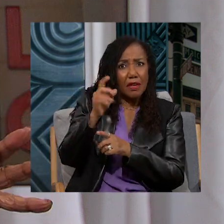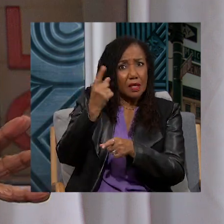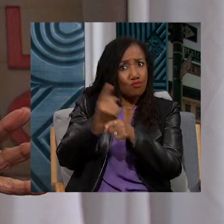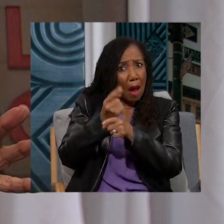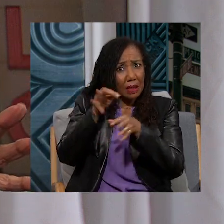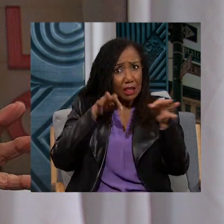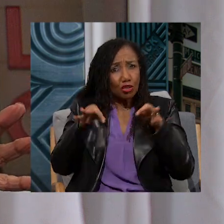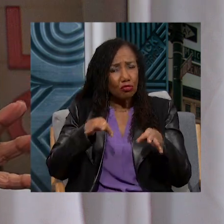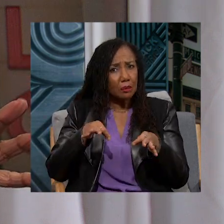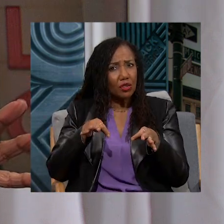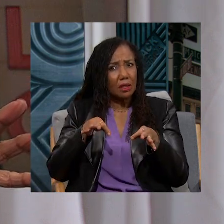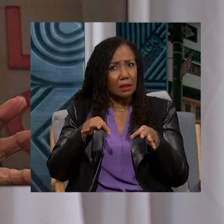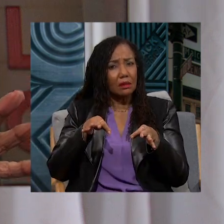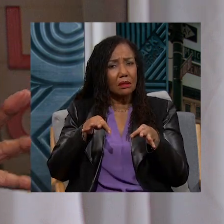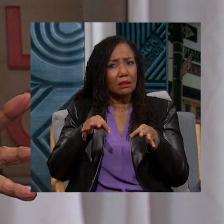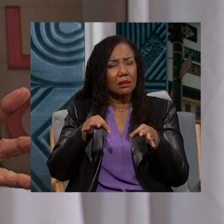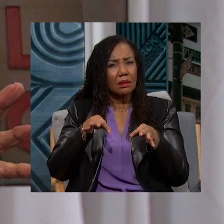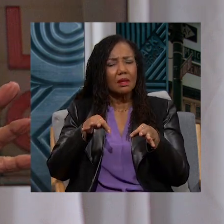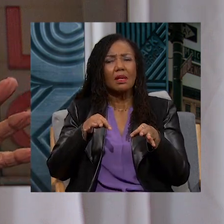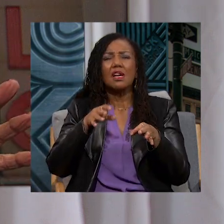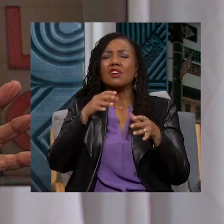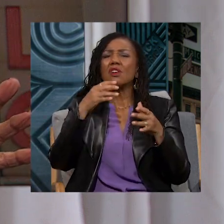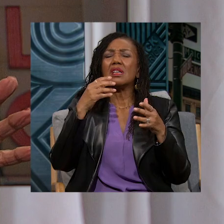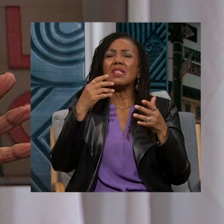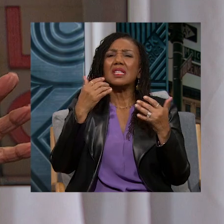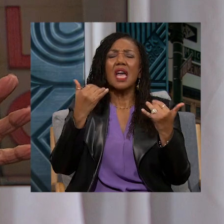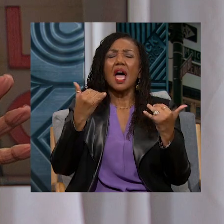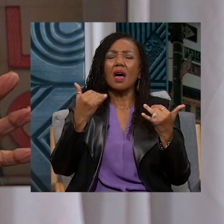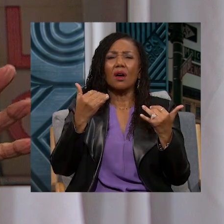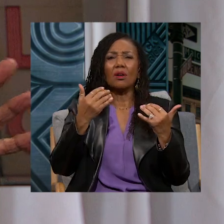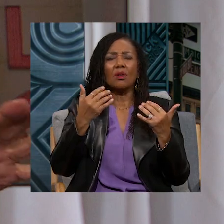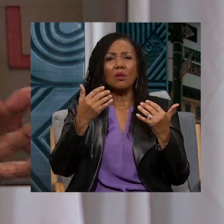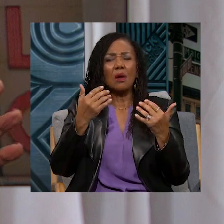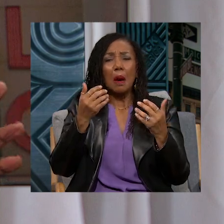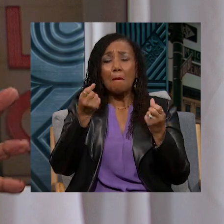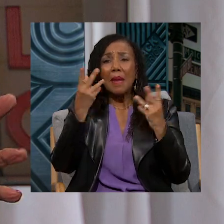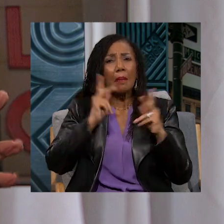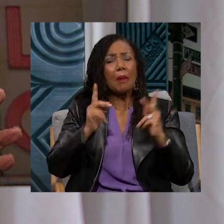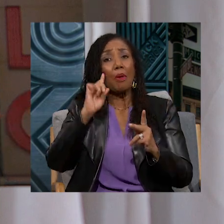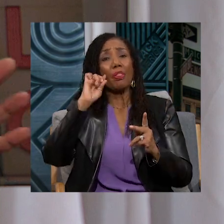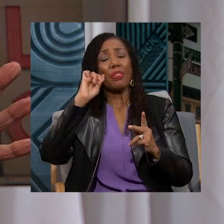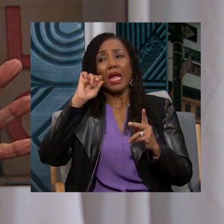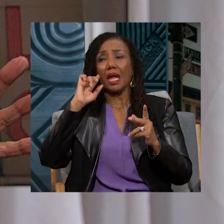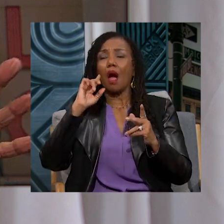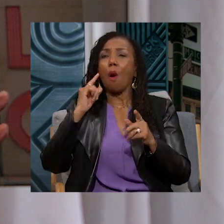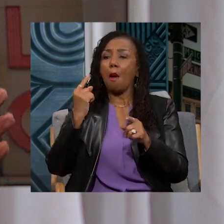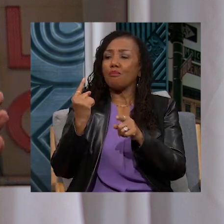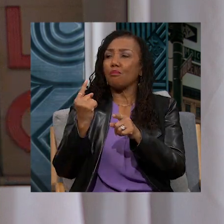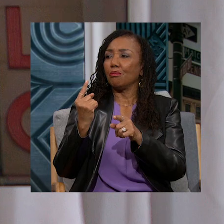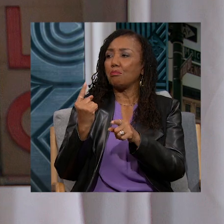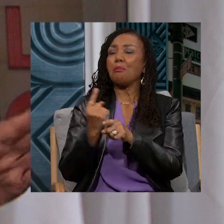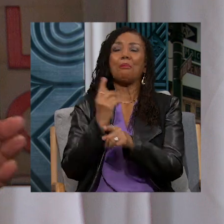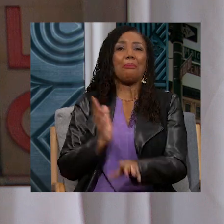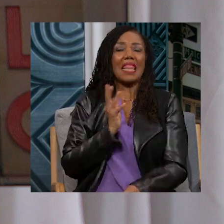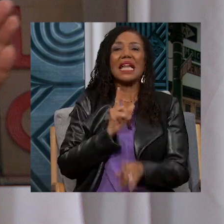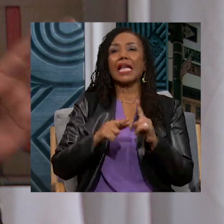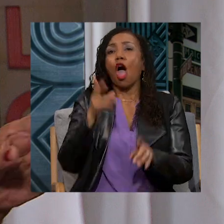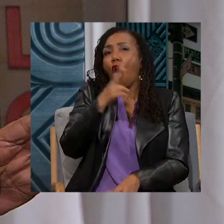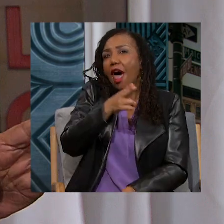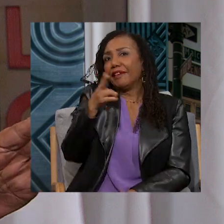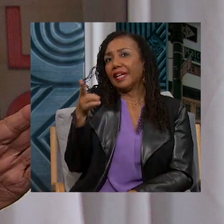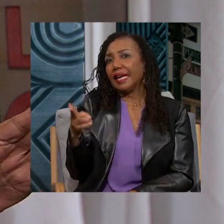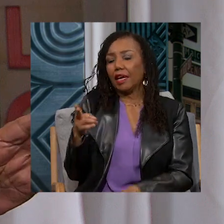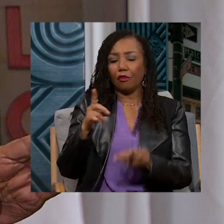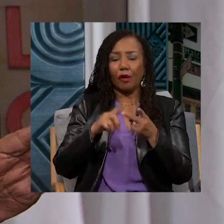description. Go through the things that people often think that they're being polite when they say hard of hearing